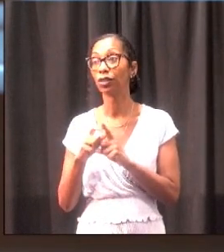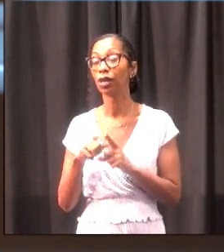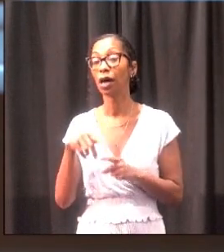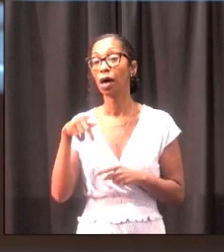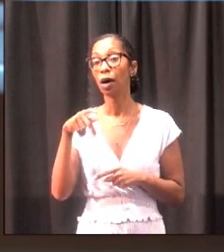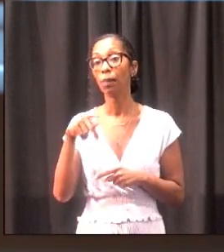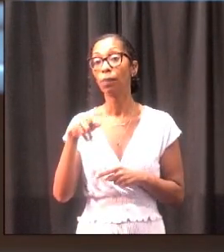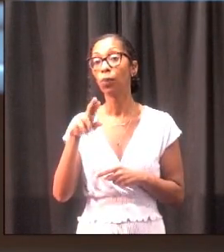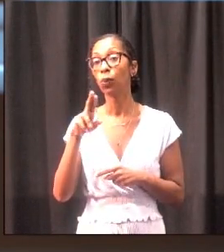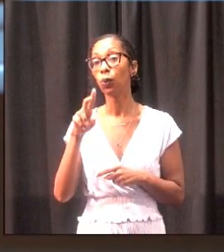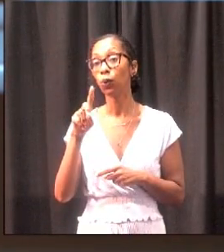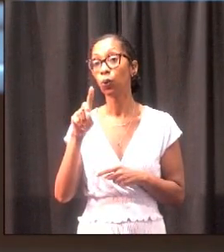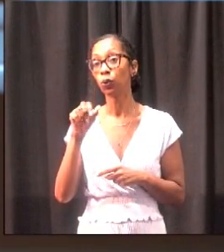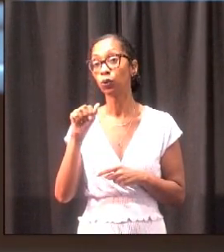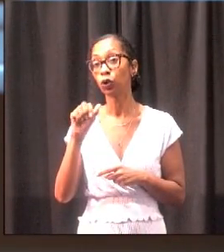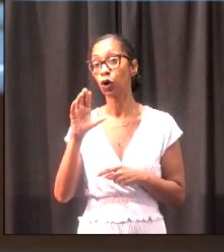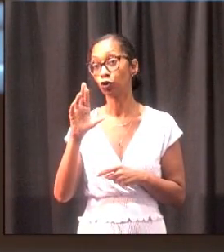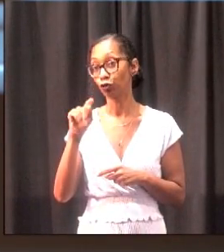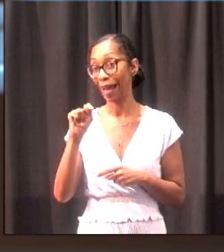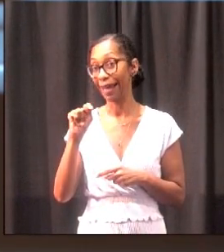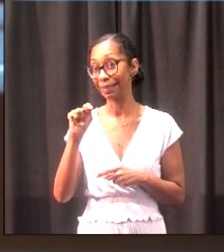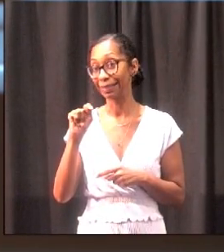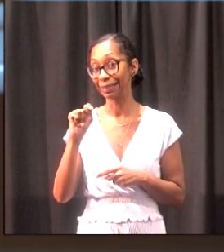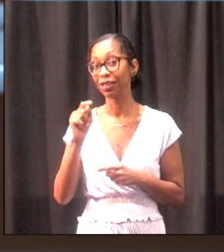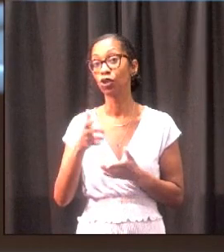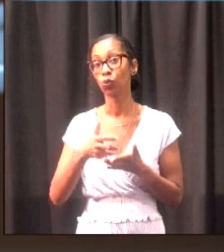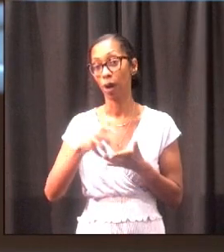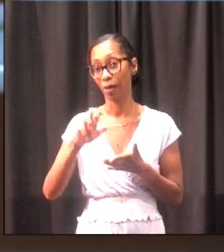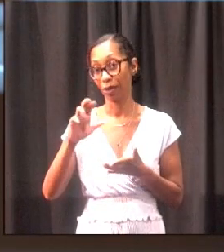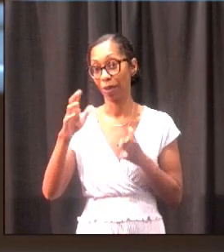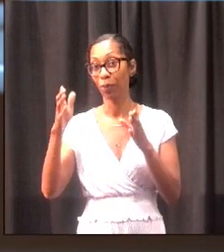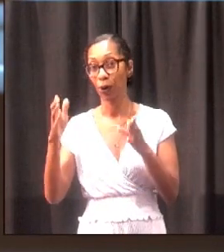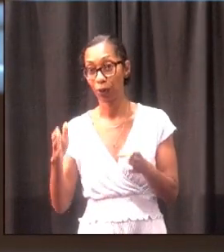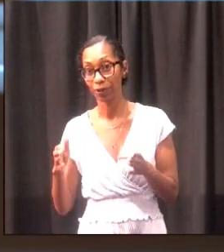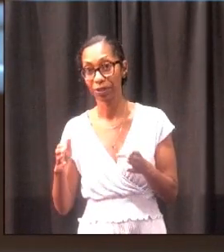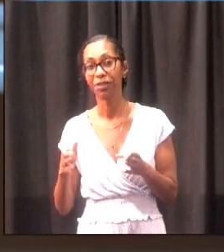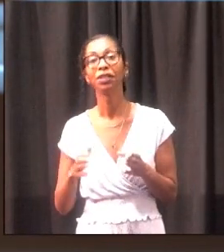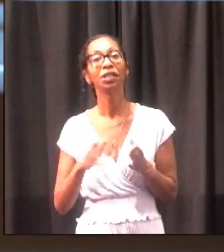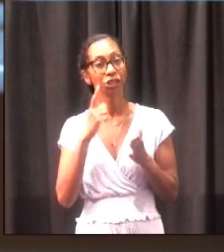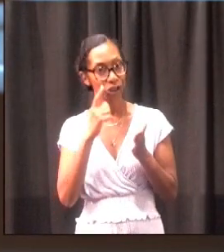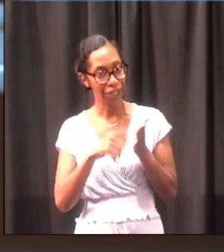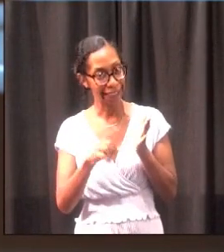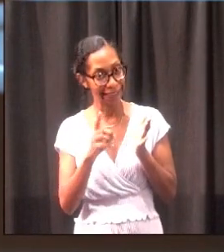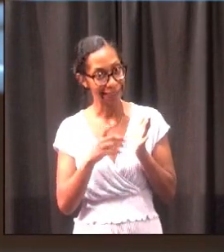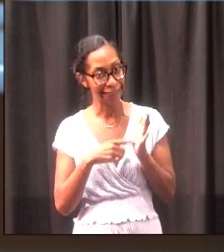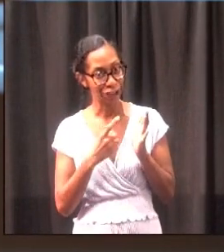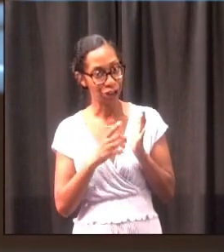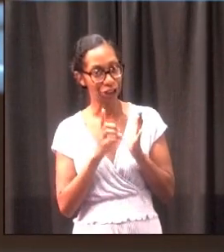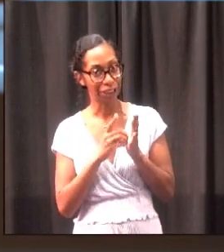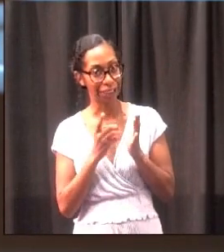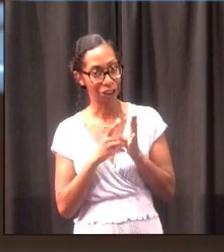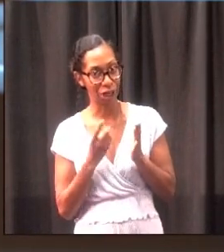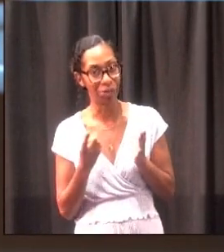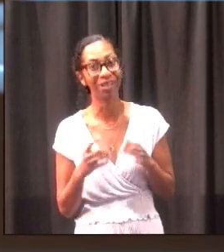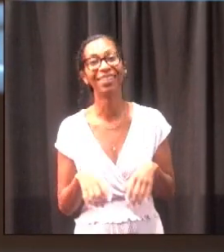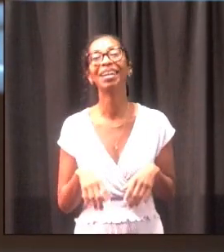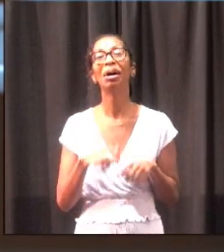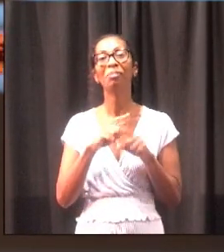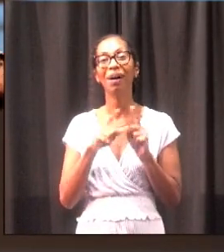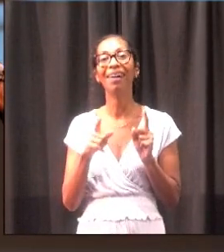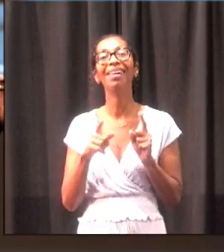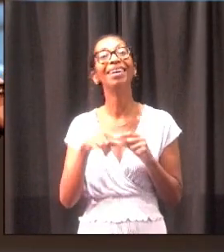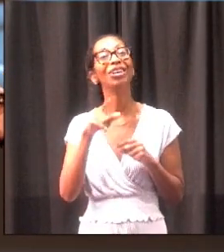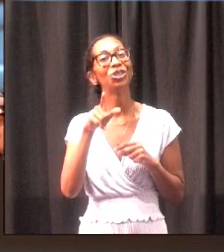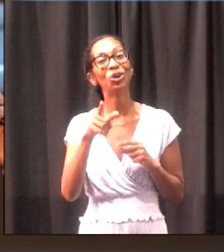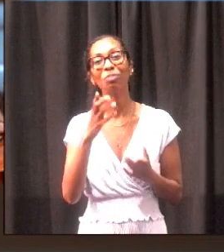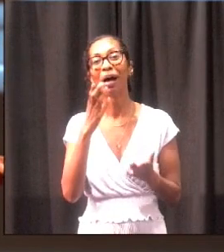person. If you listen, this is something you need to recognize in the spirit here. You may feel like you're running low, but you need to